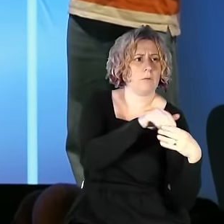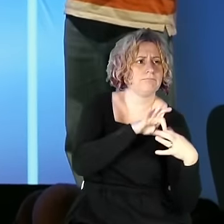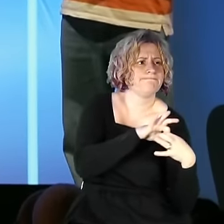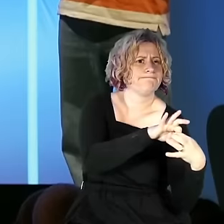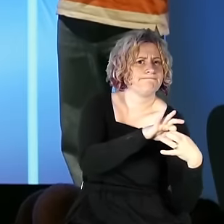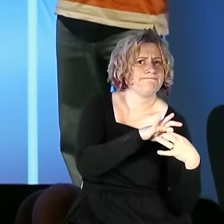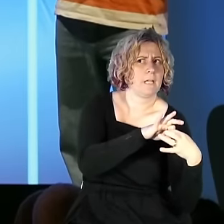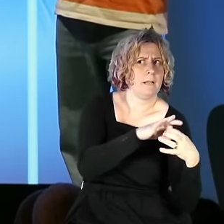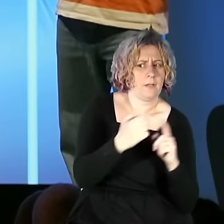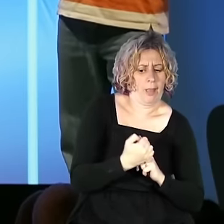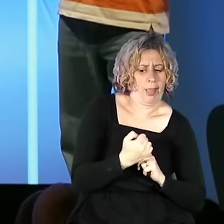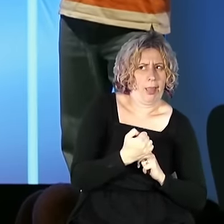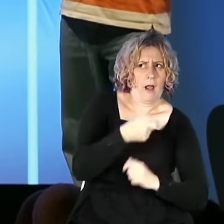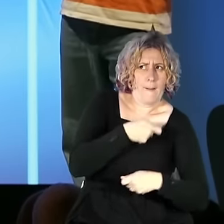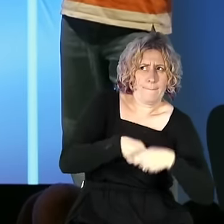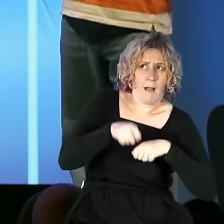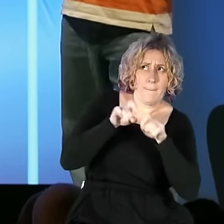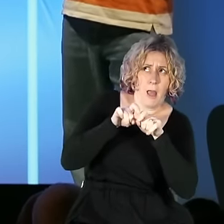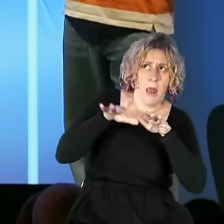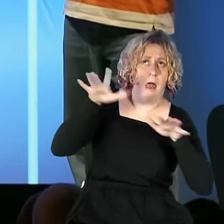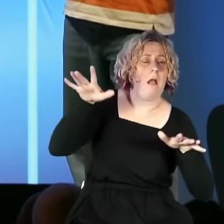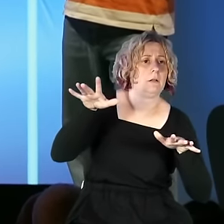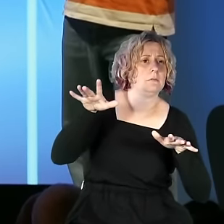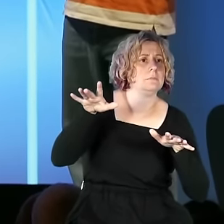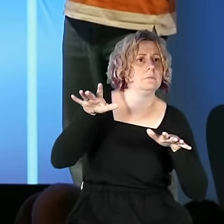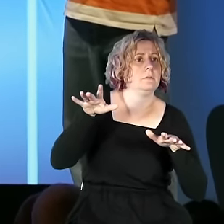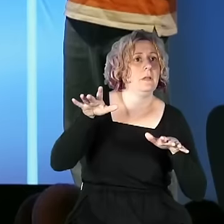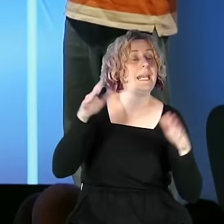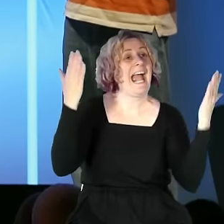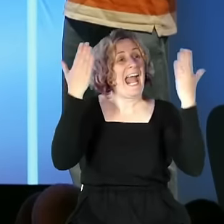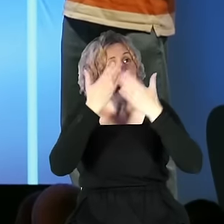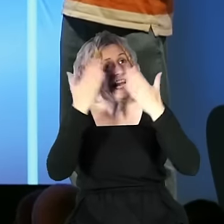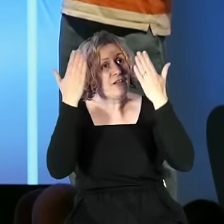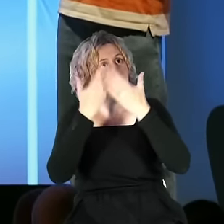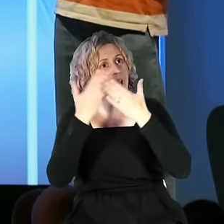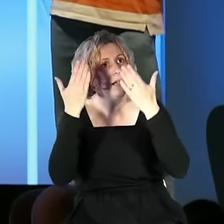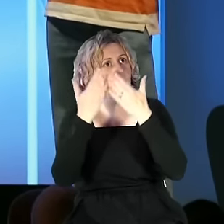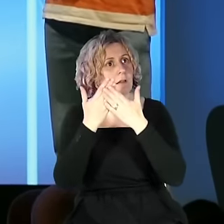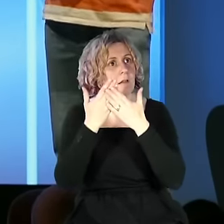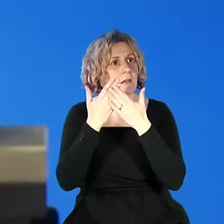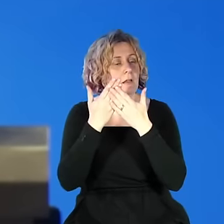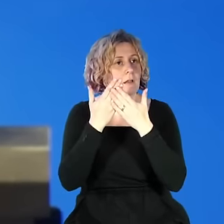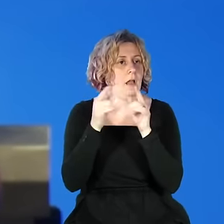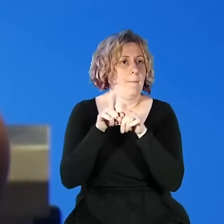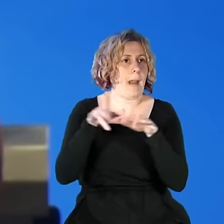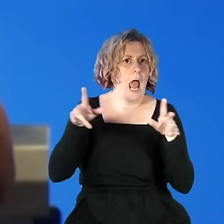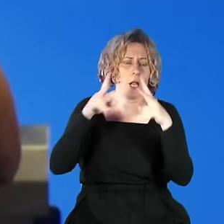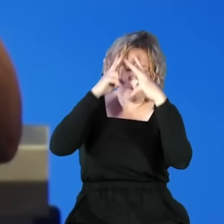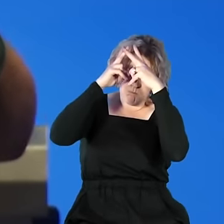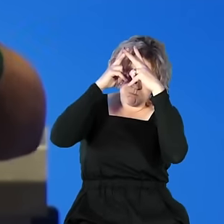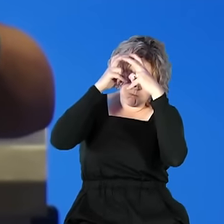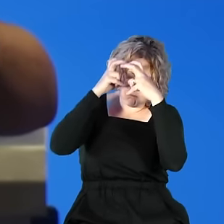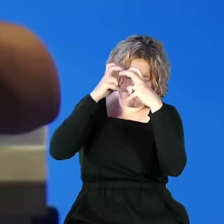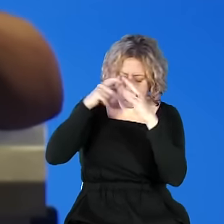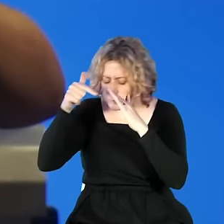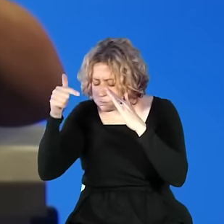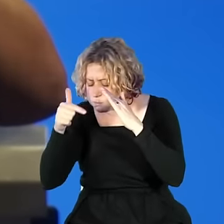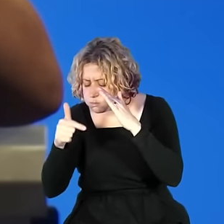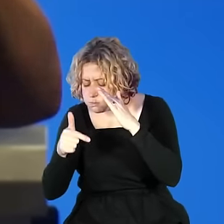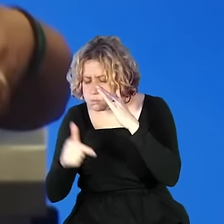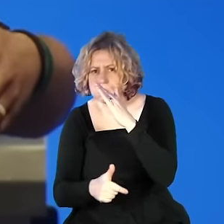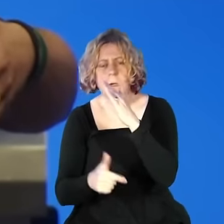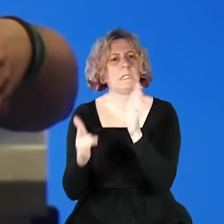like him. And then in our evenings, we're going to be doing a deep dive into the person of Christ. We're going to explore who Jesus is and